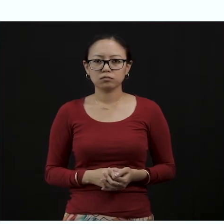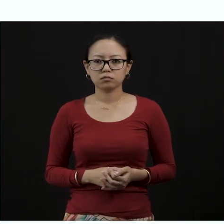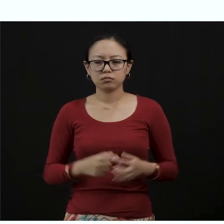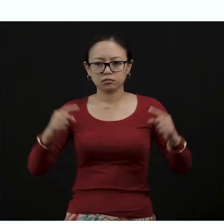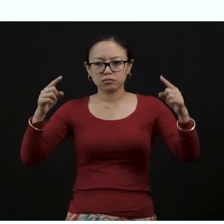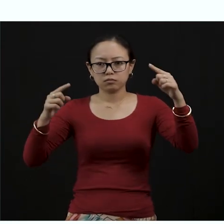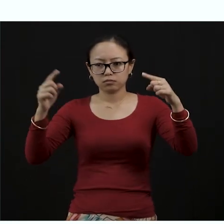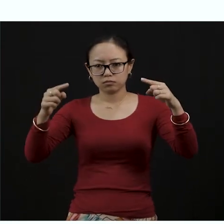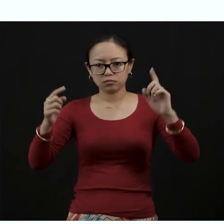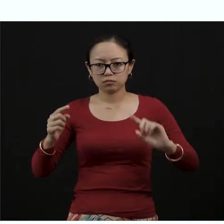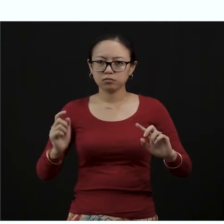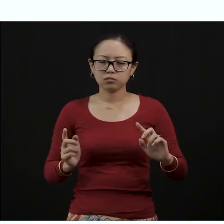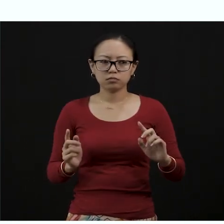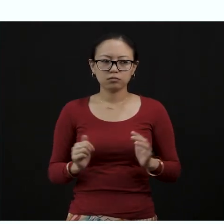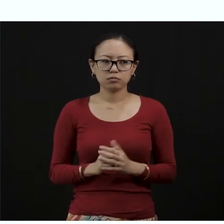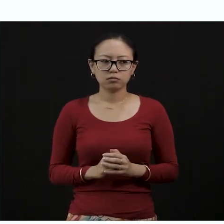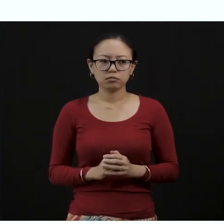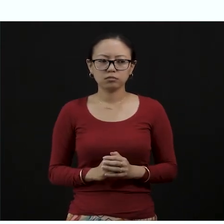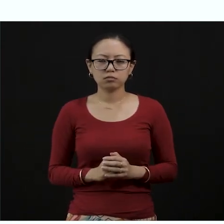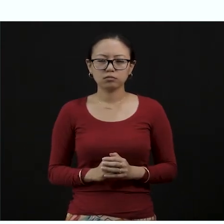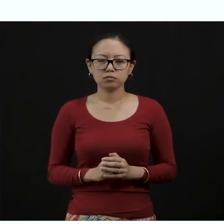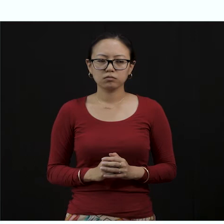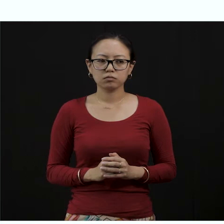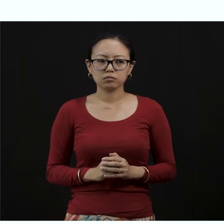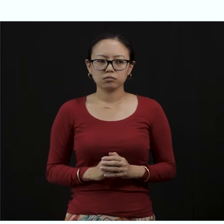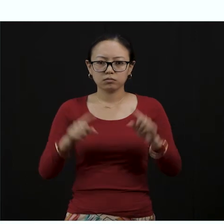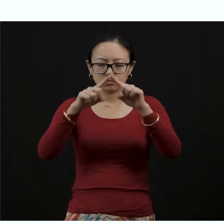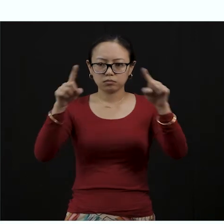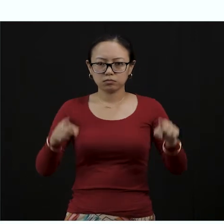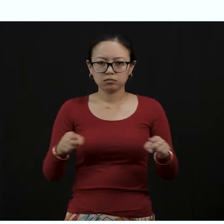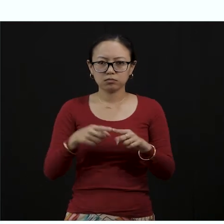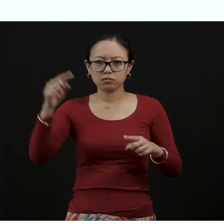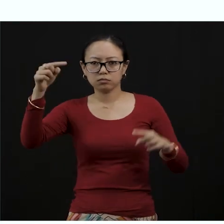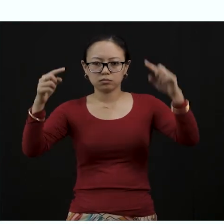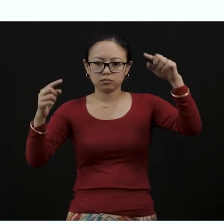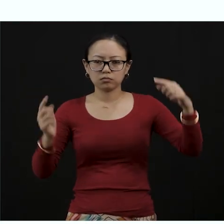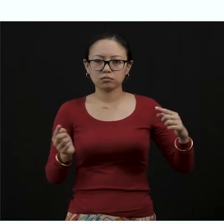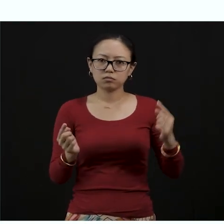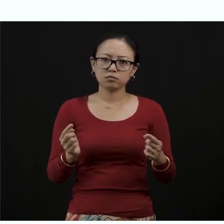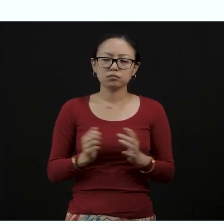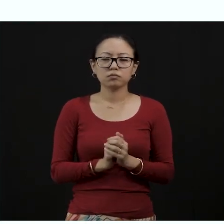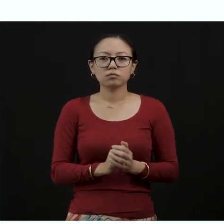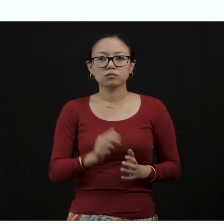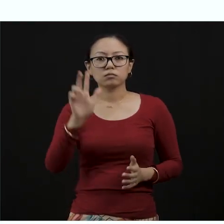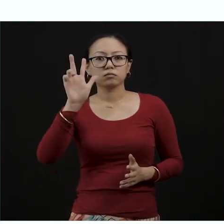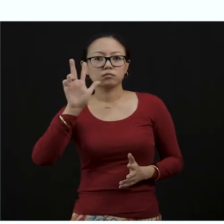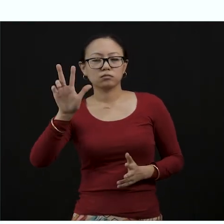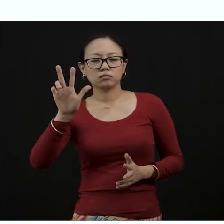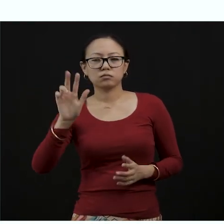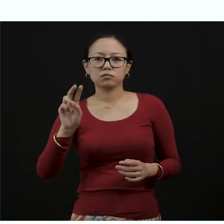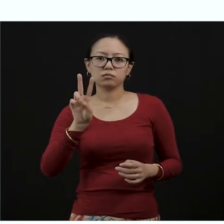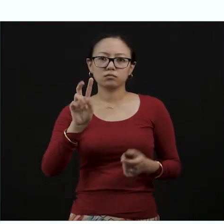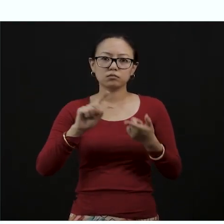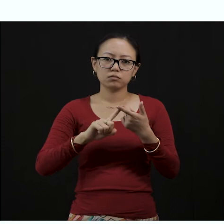or vertices. So you have 1, 2, 3, 4, 5, 6, 7, and 8. So this is an example of a